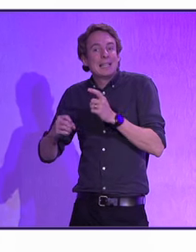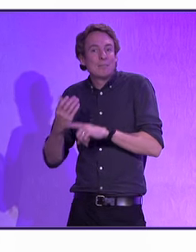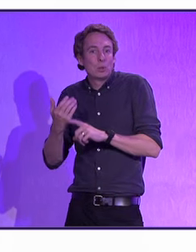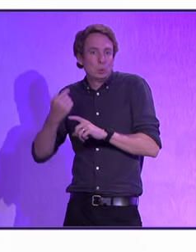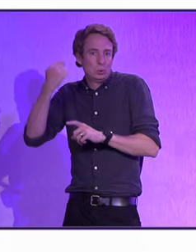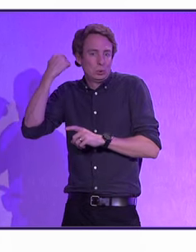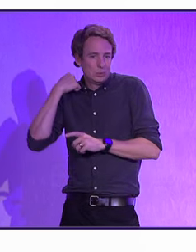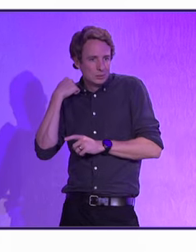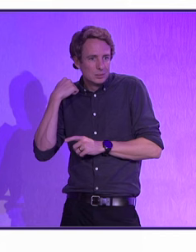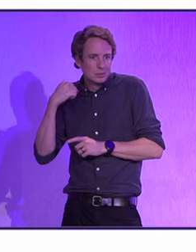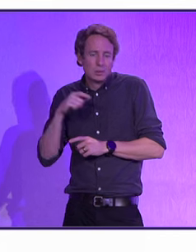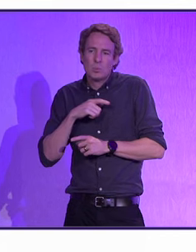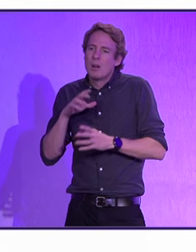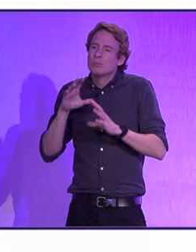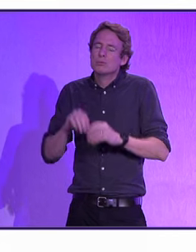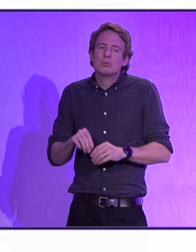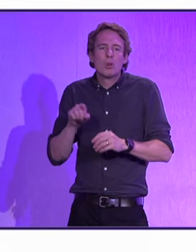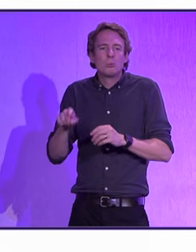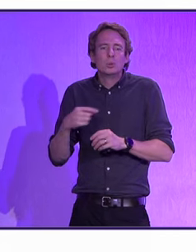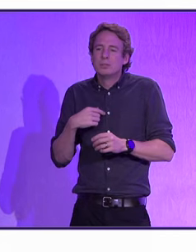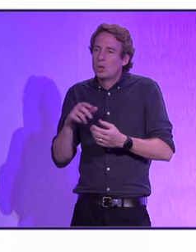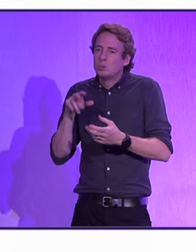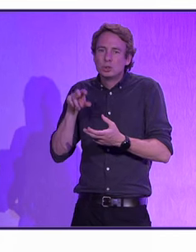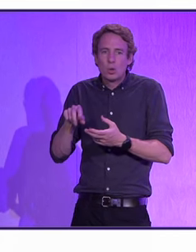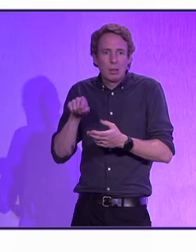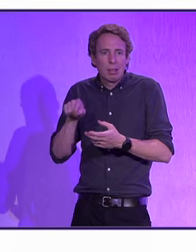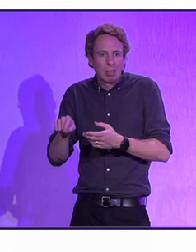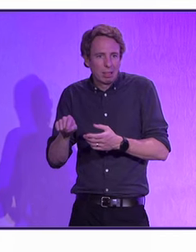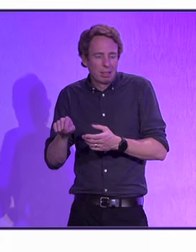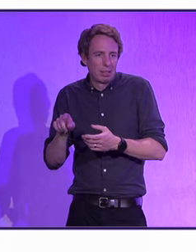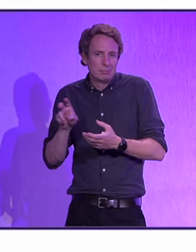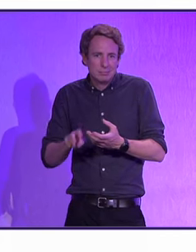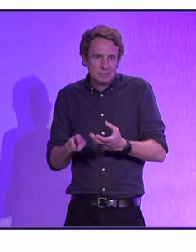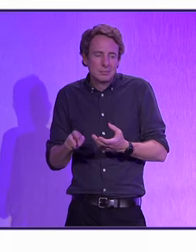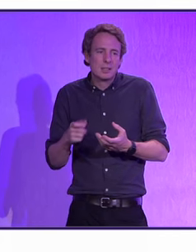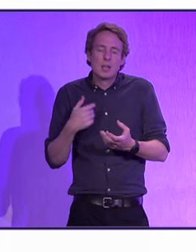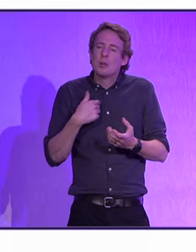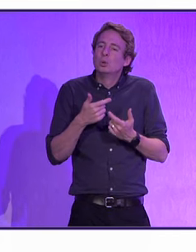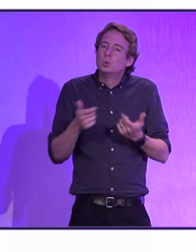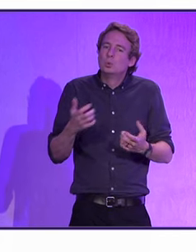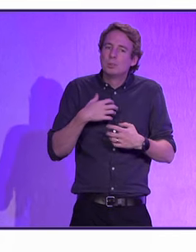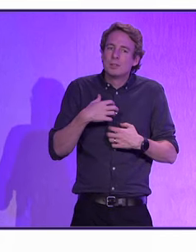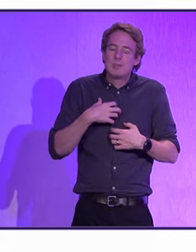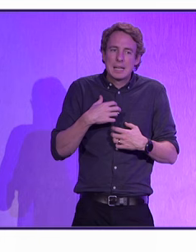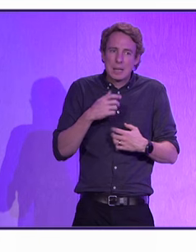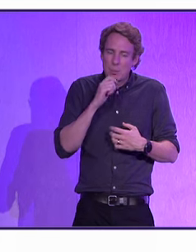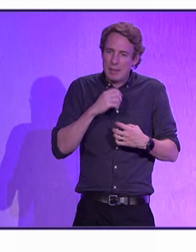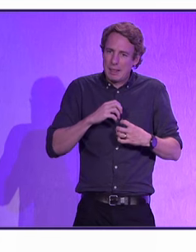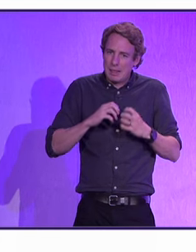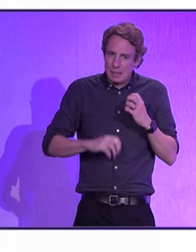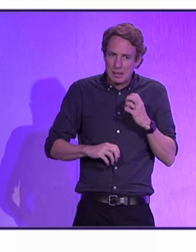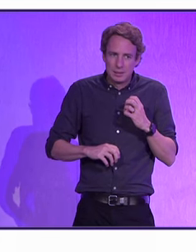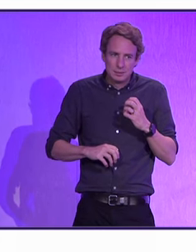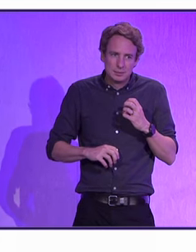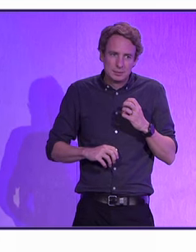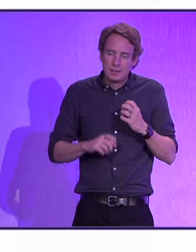stops you from sticking your fingers into, you know, sockets and stuff like that. But too much fear means you start breaking down, and